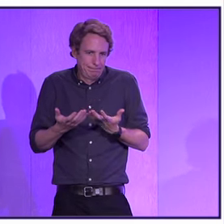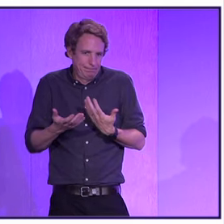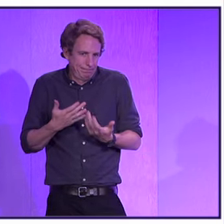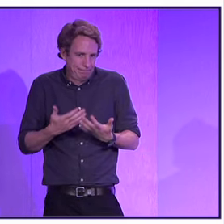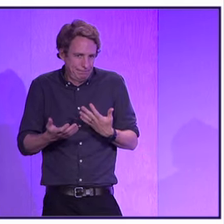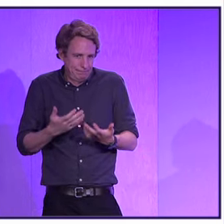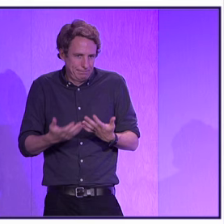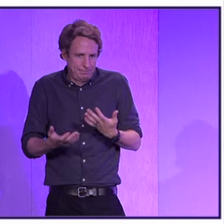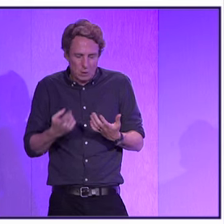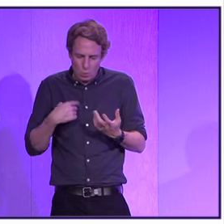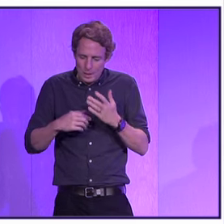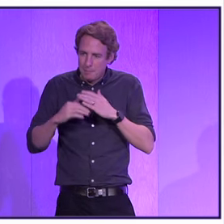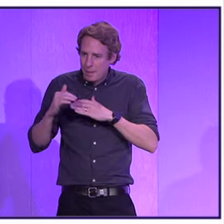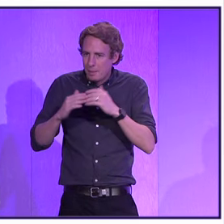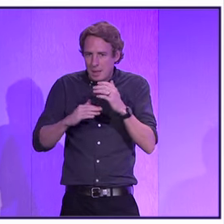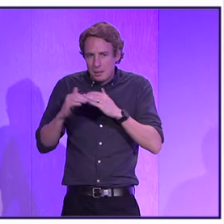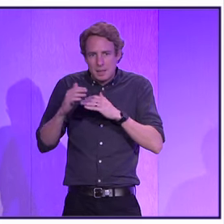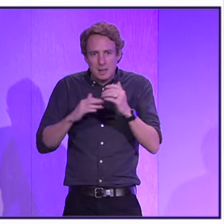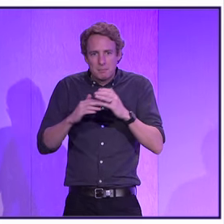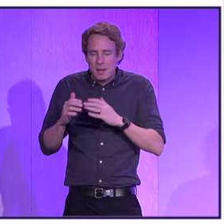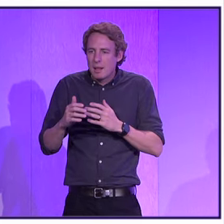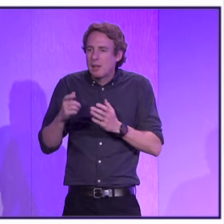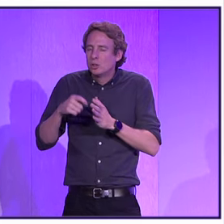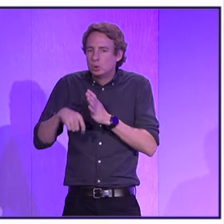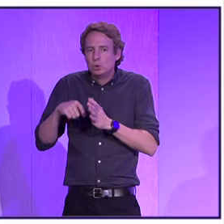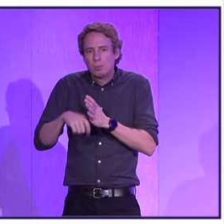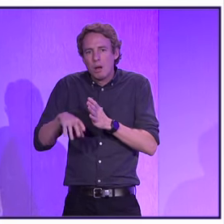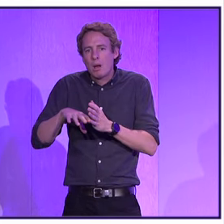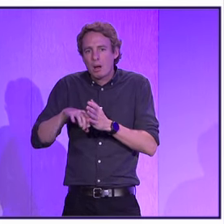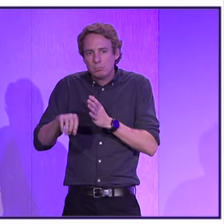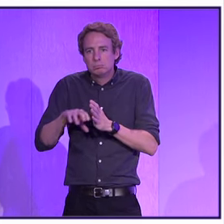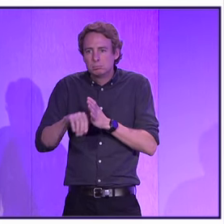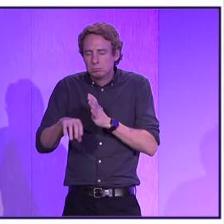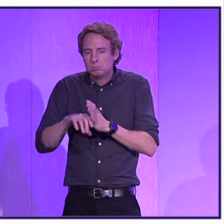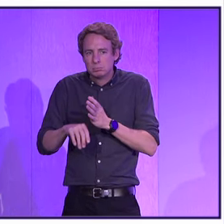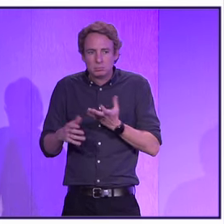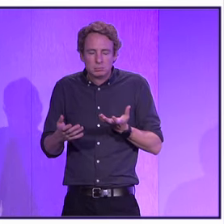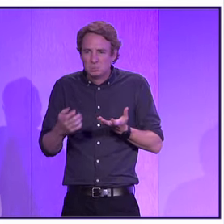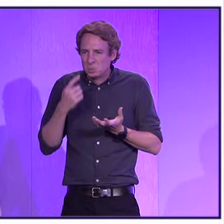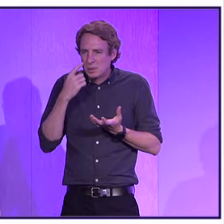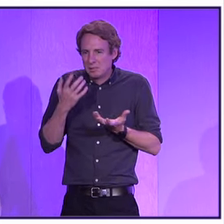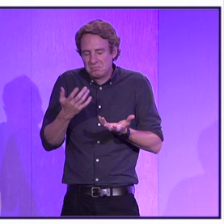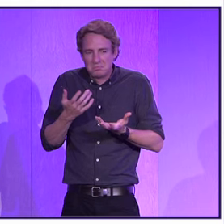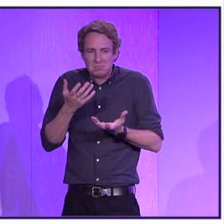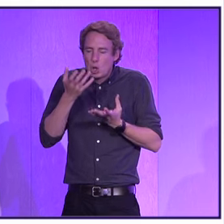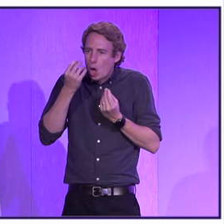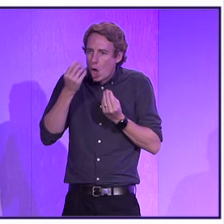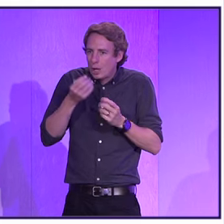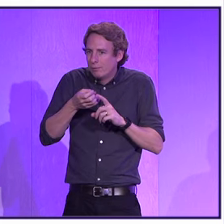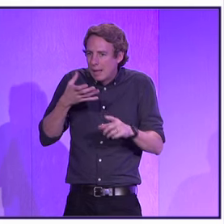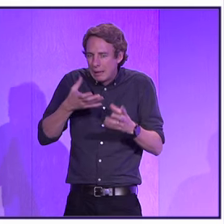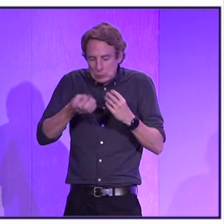we're just building stuff and that kind of consumerist model for learning. It's kind of reasonable and fits